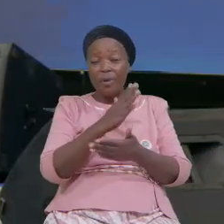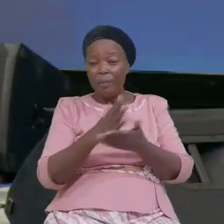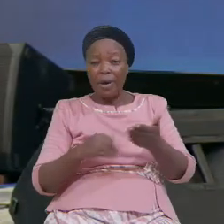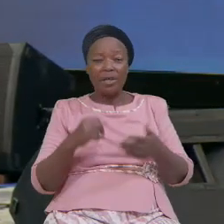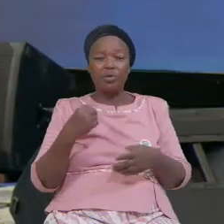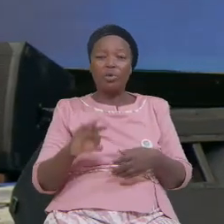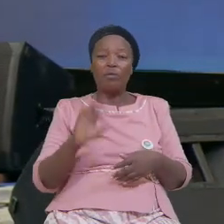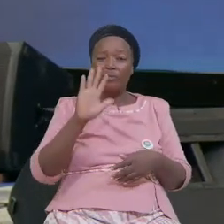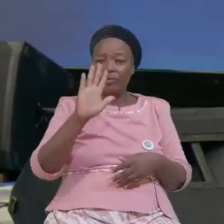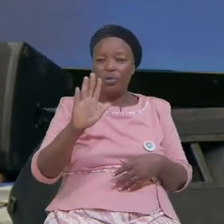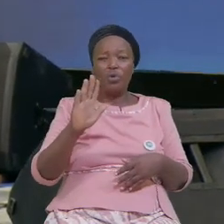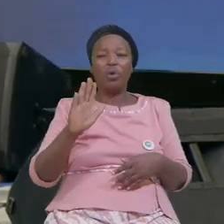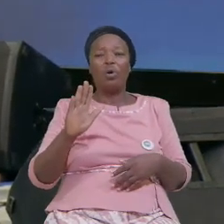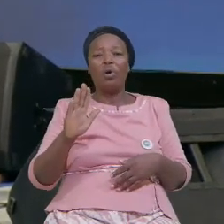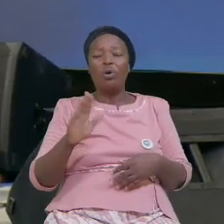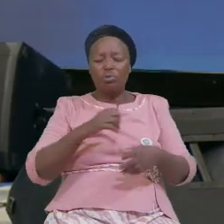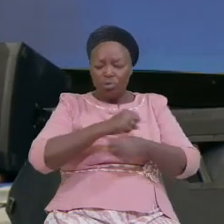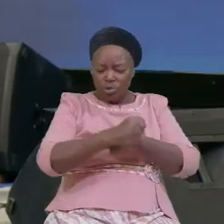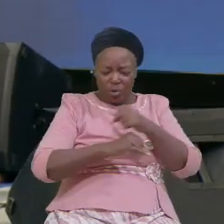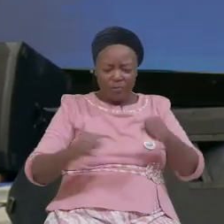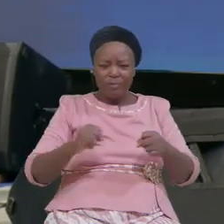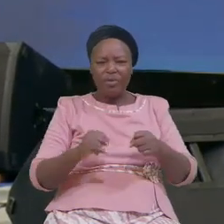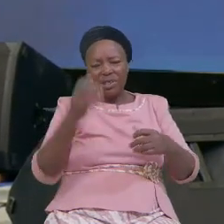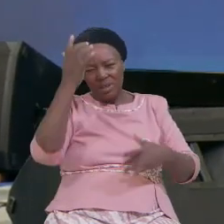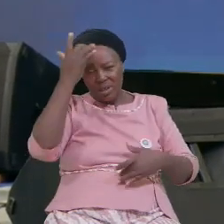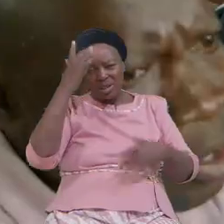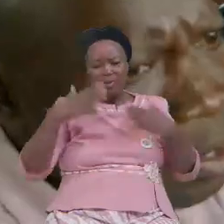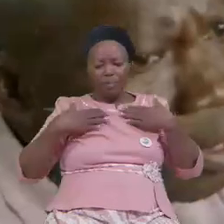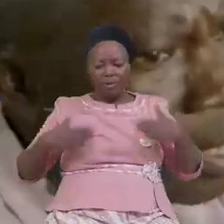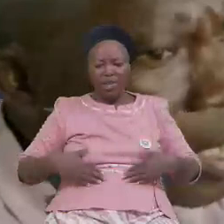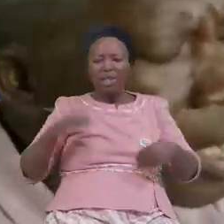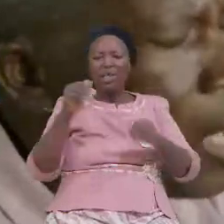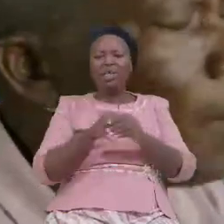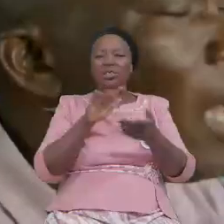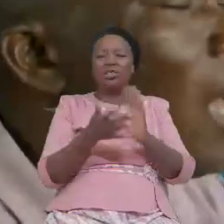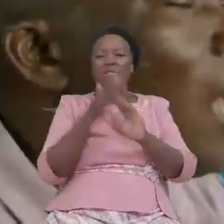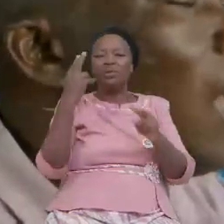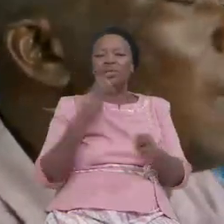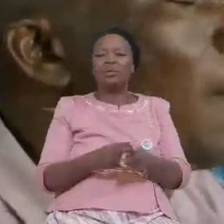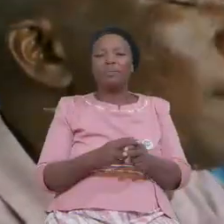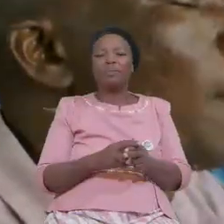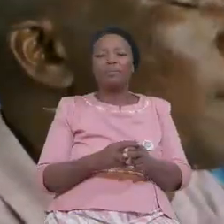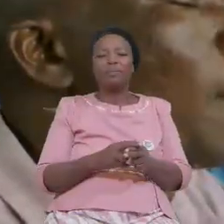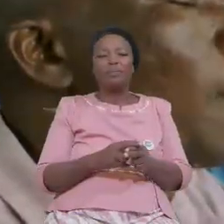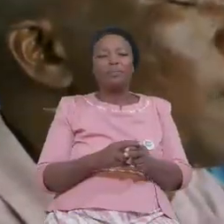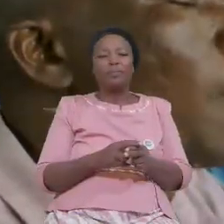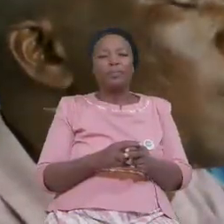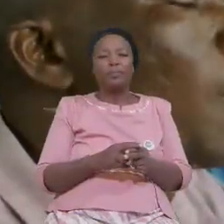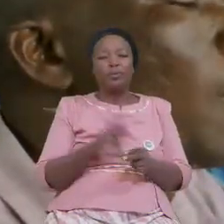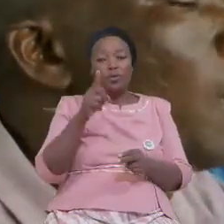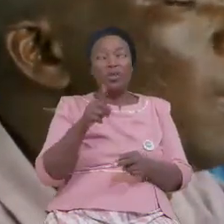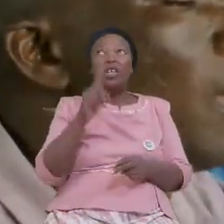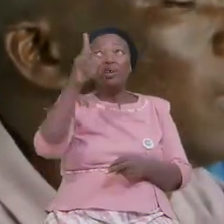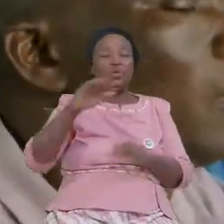of your suffering sick body in Jesus' name. He will do it